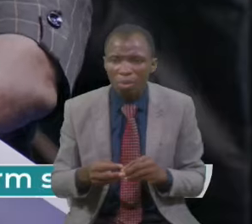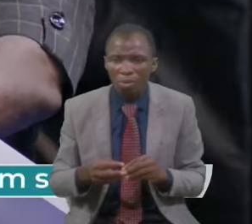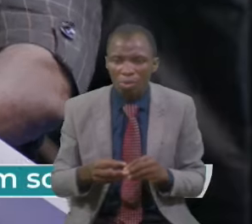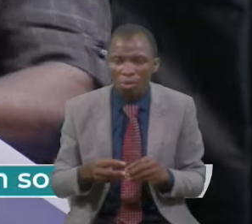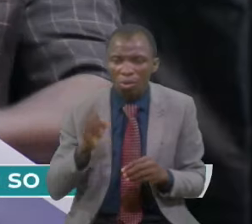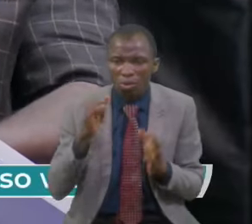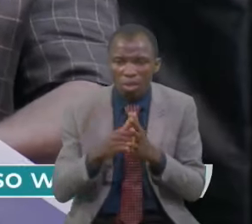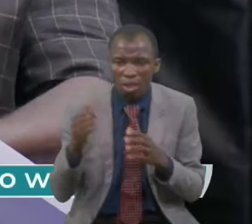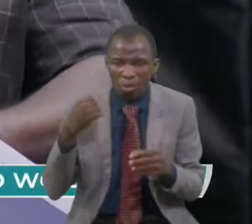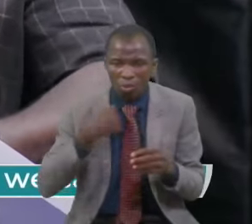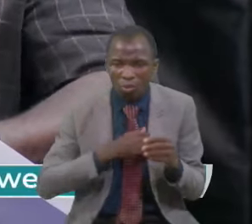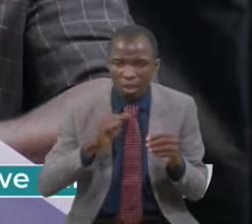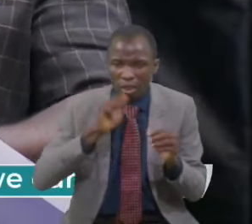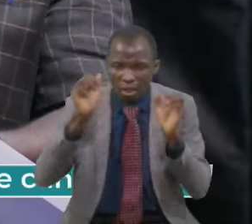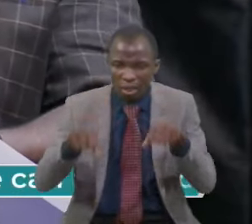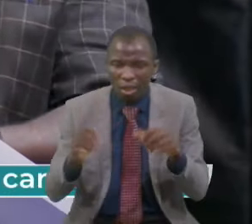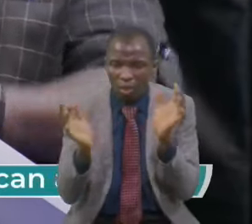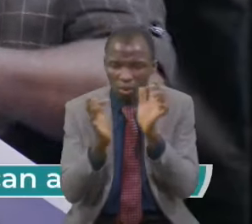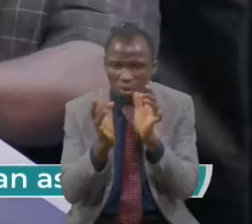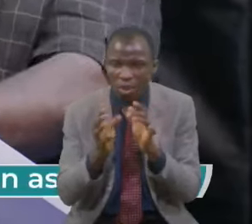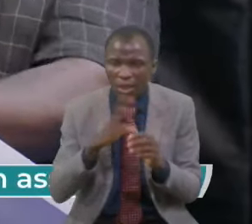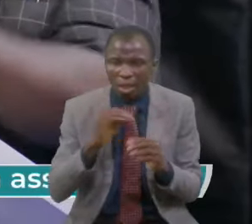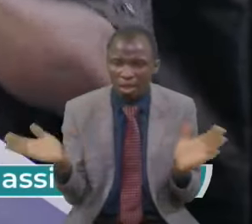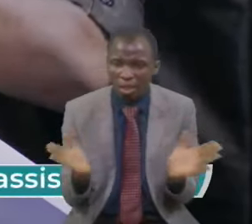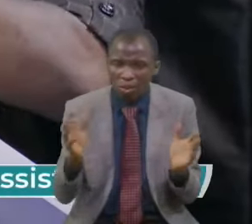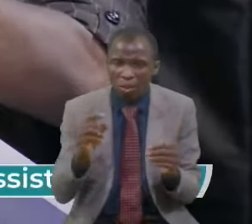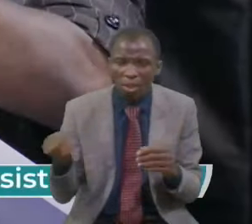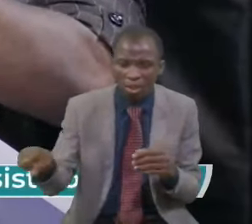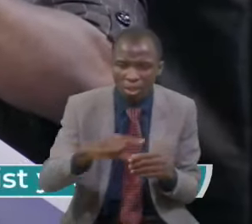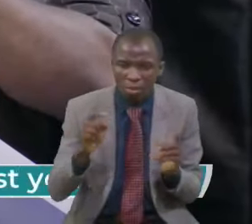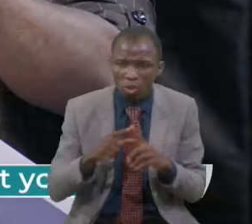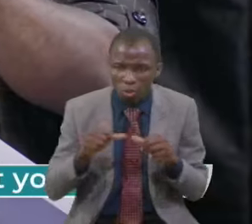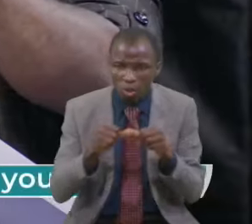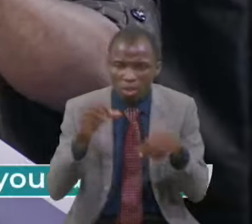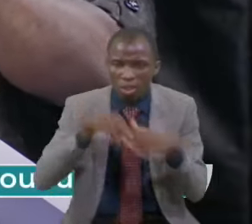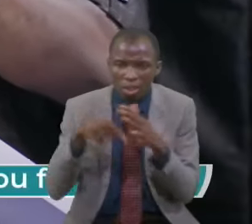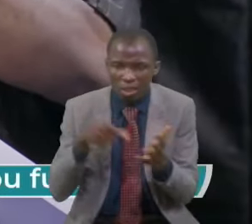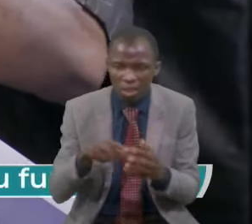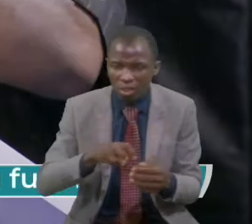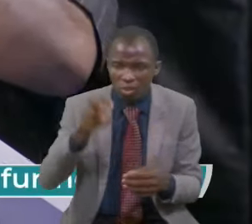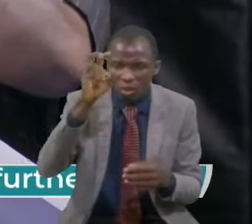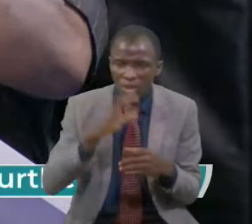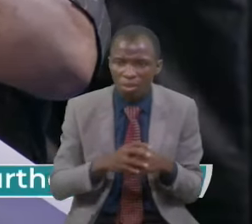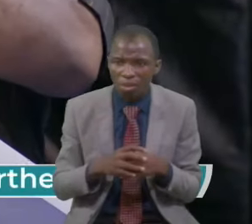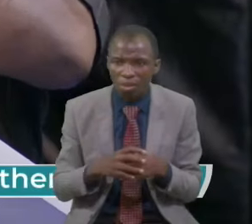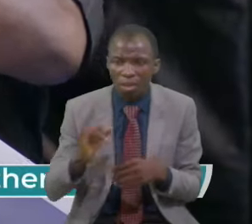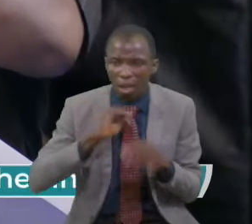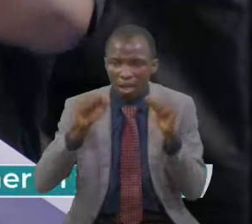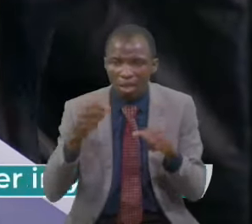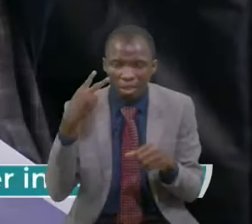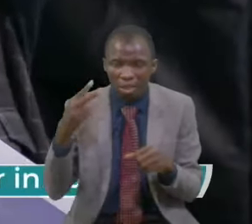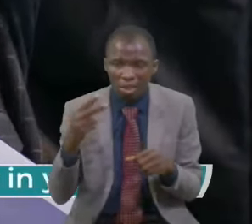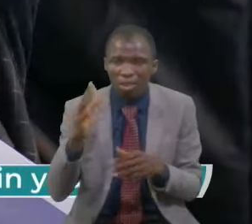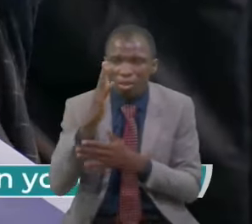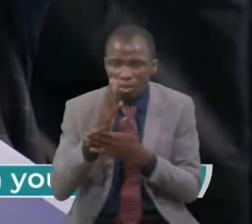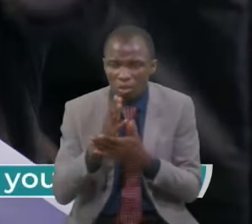again so we can encourage them to continue on this new journey. I can see some banners over there. Any banner there